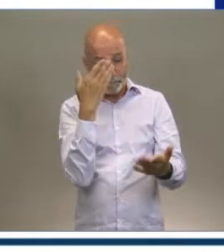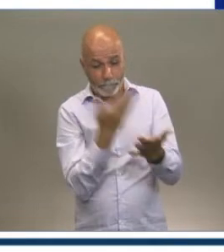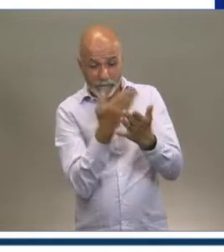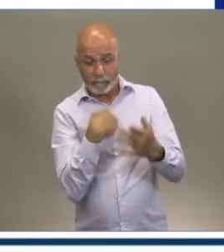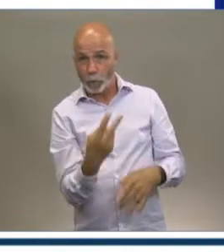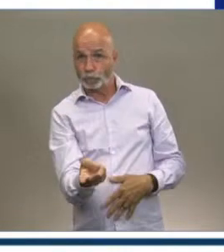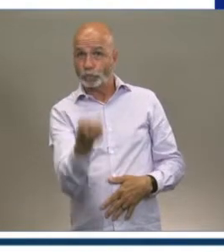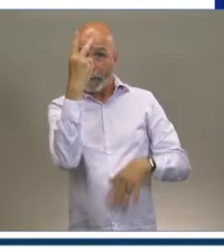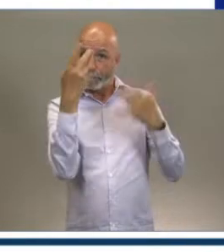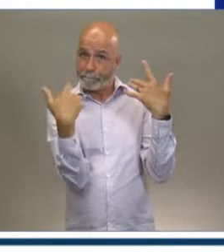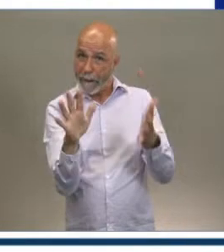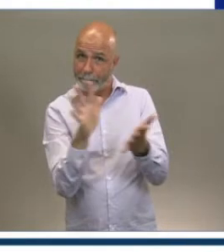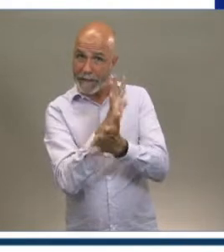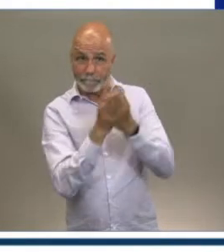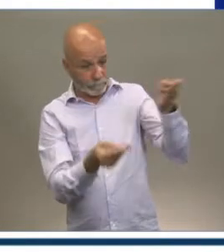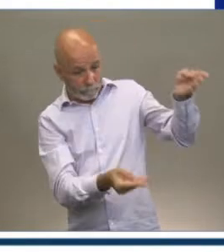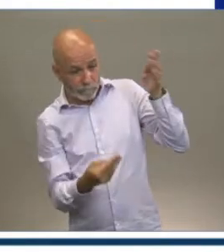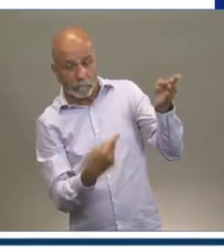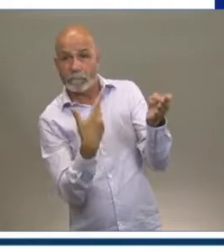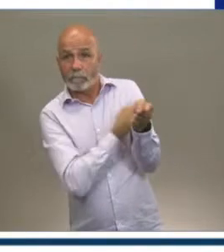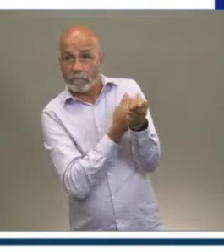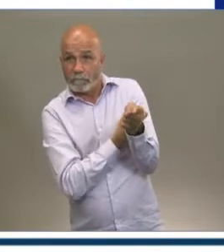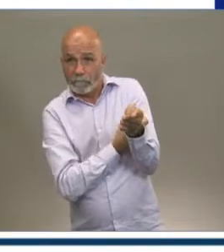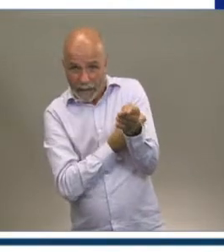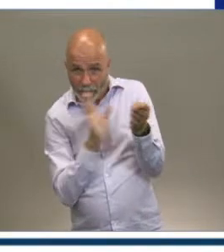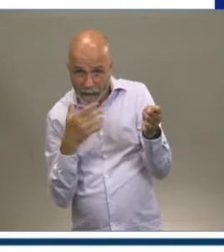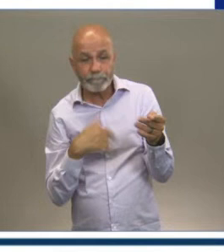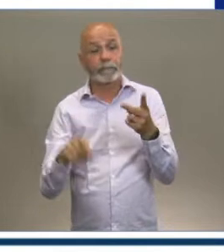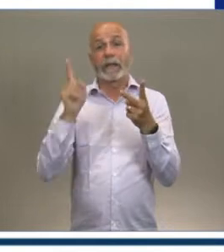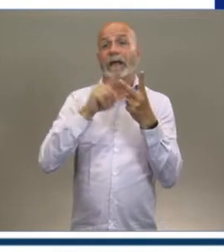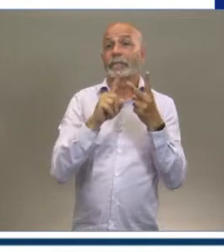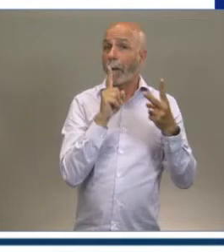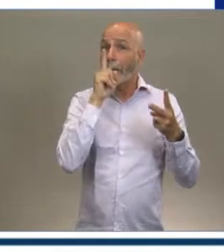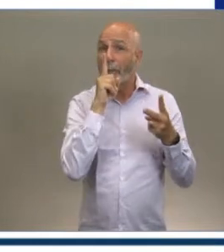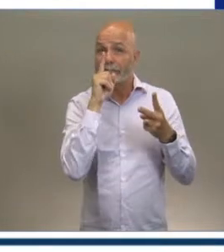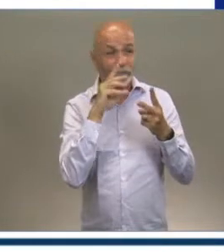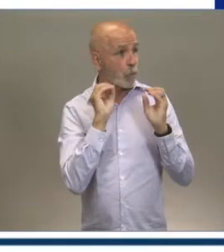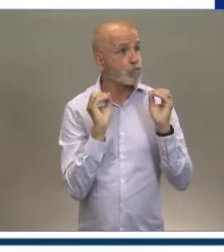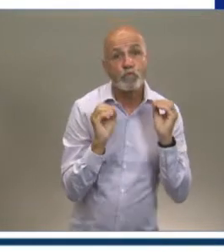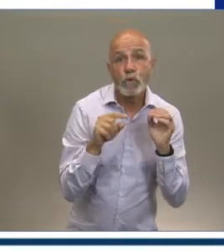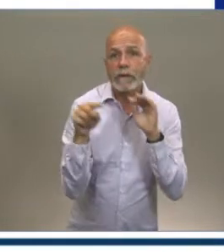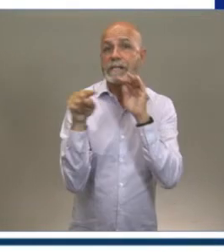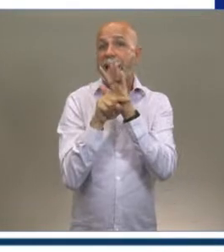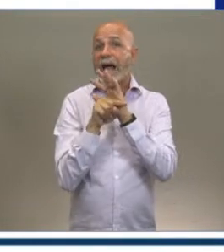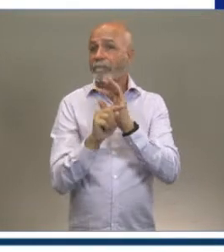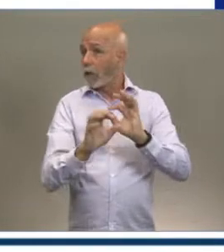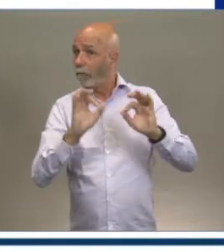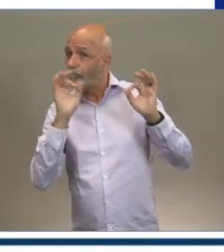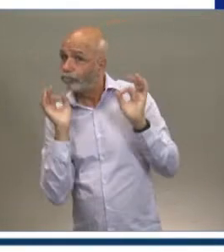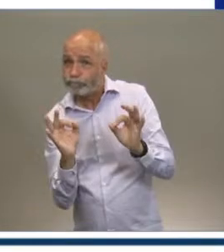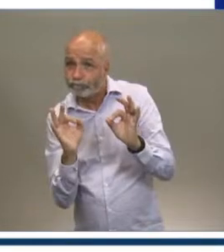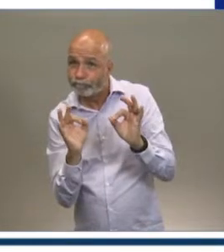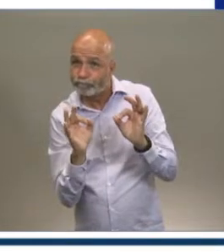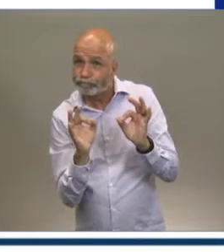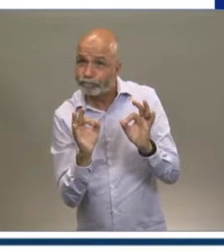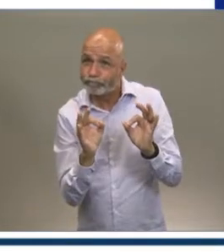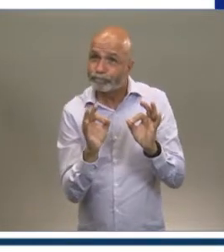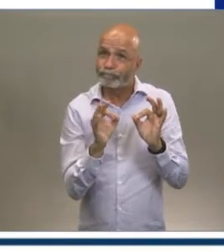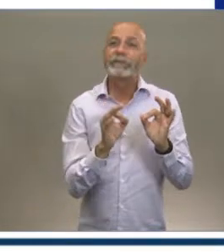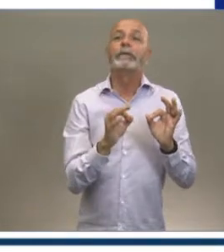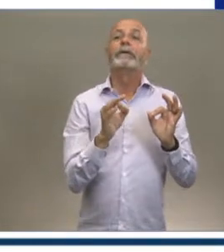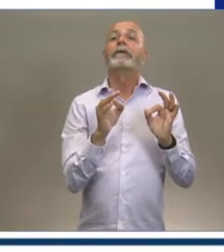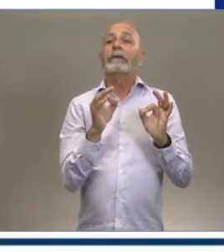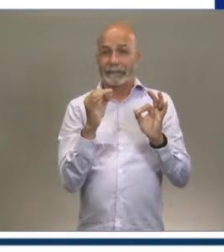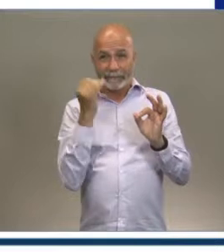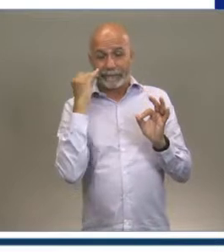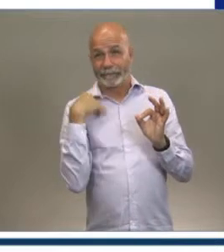negative test. With only 1 dose, you'll have to isolate for the 7 days and get 2 negative tests while you're in isolation.